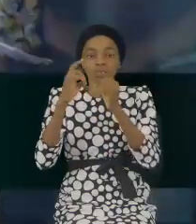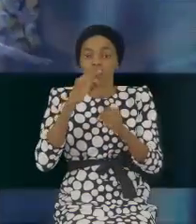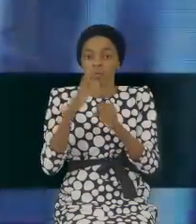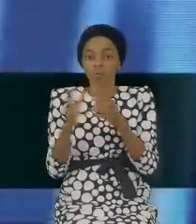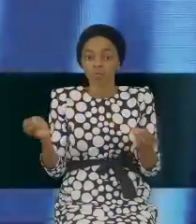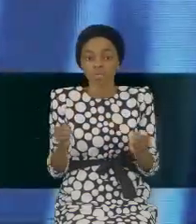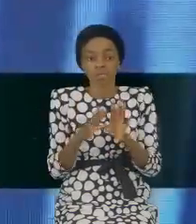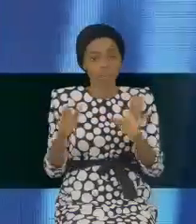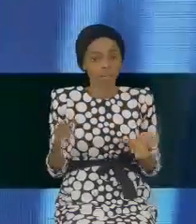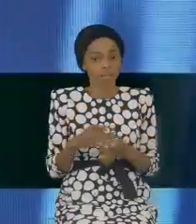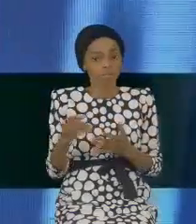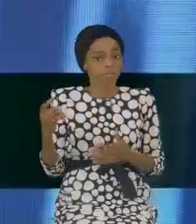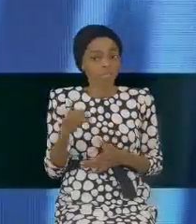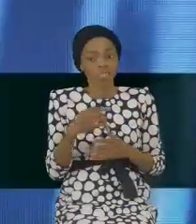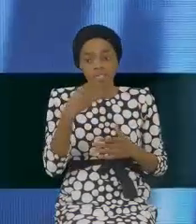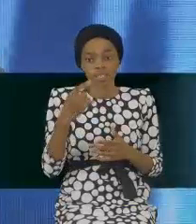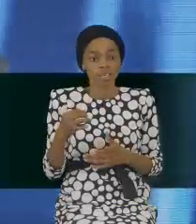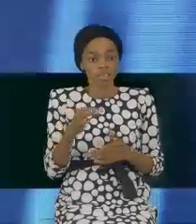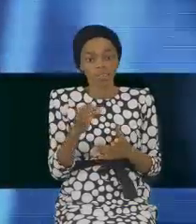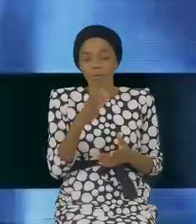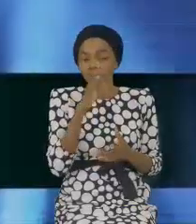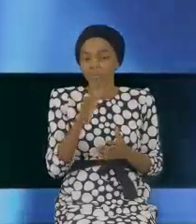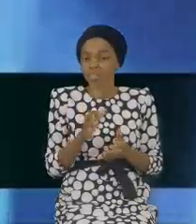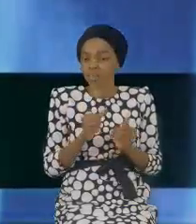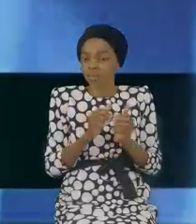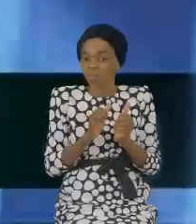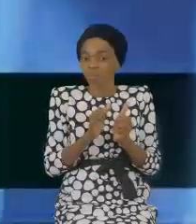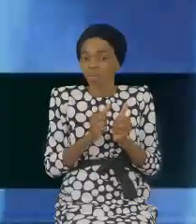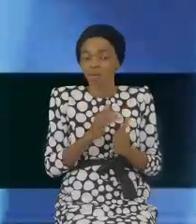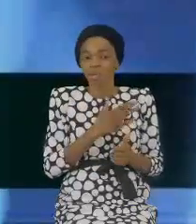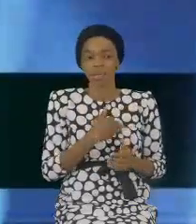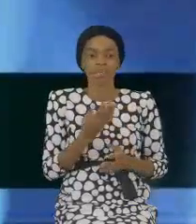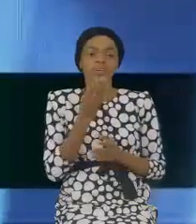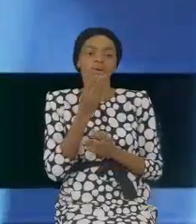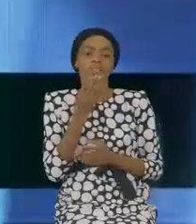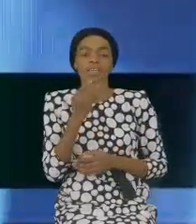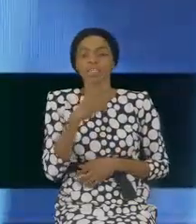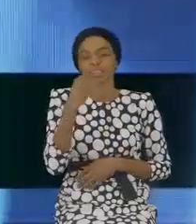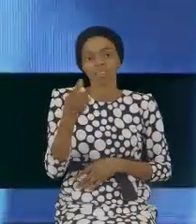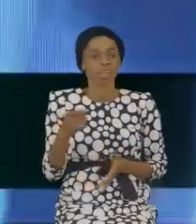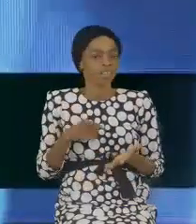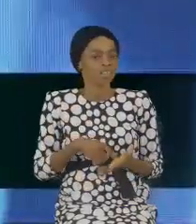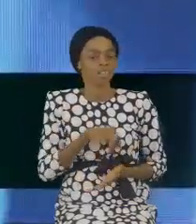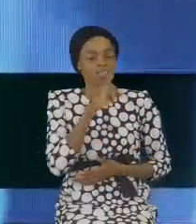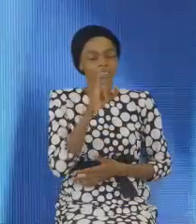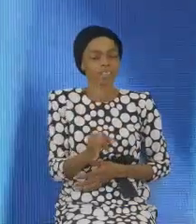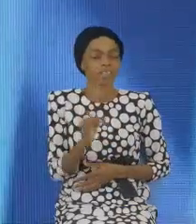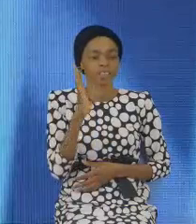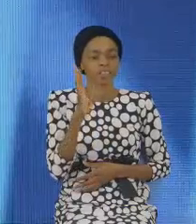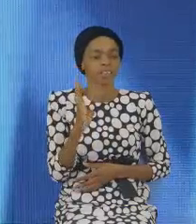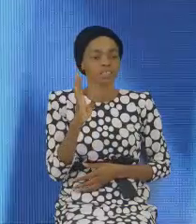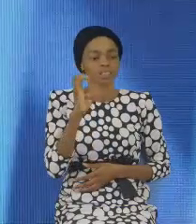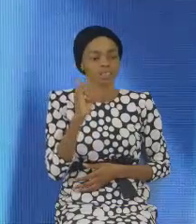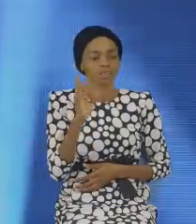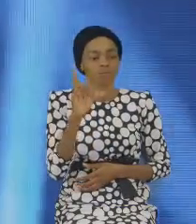is flowing with milk and honey. And it says, now this is Beulah, and the Lord, for the